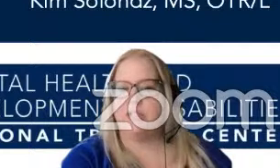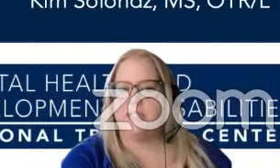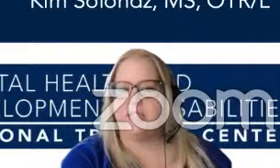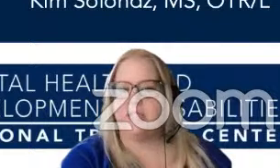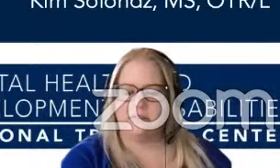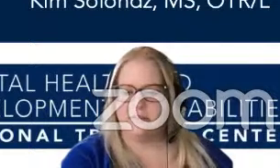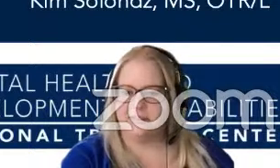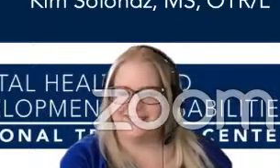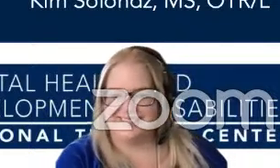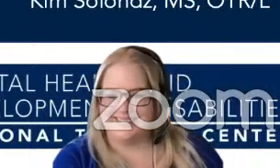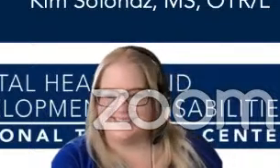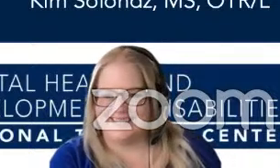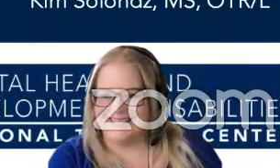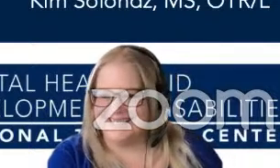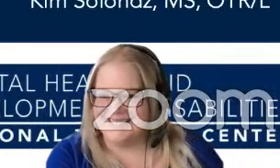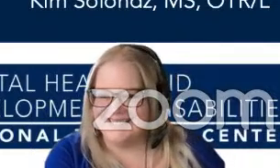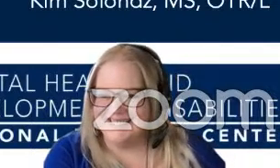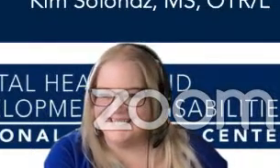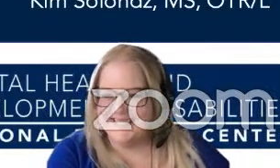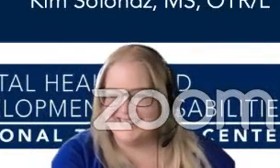You're muted.